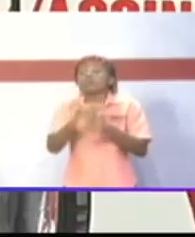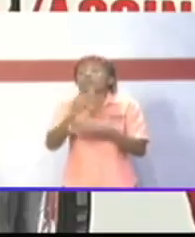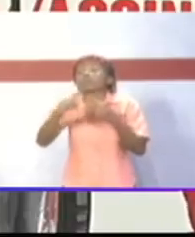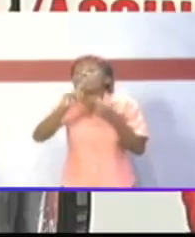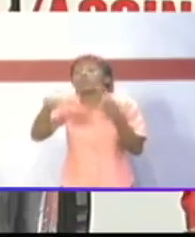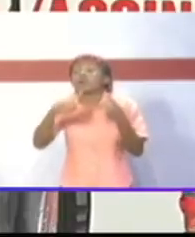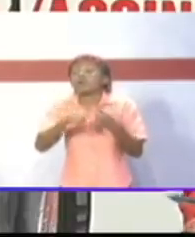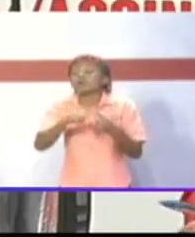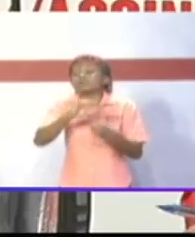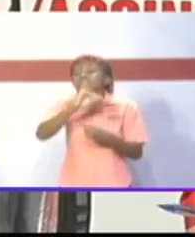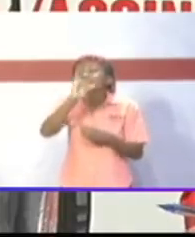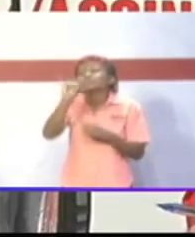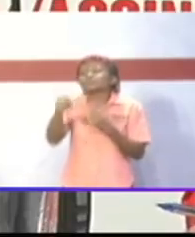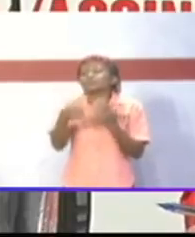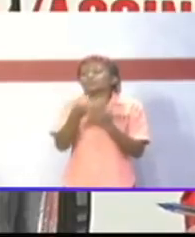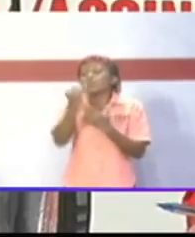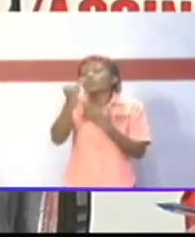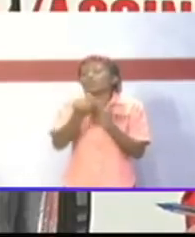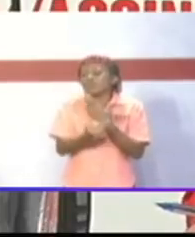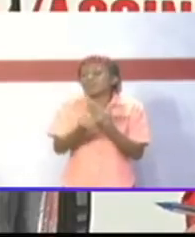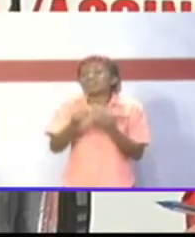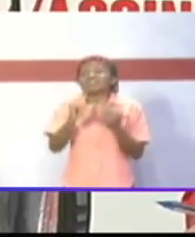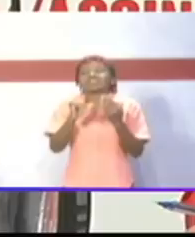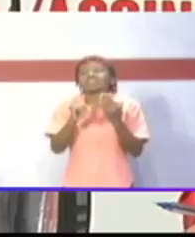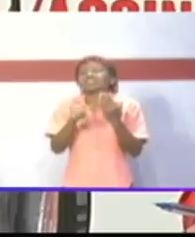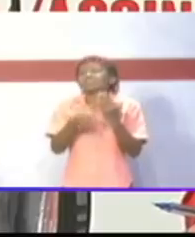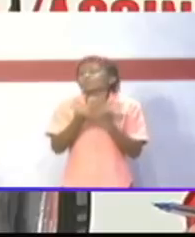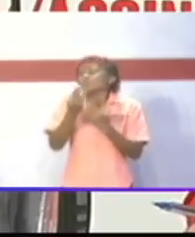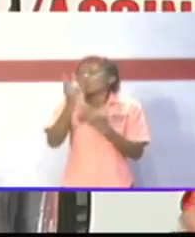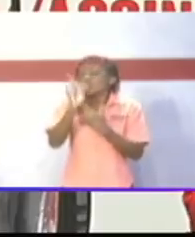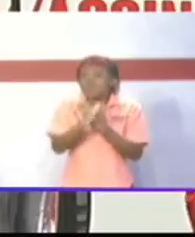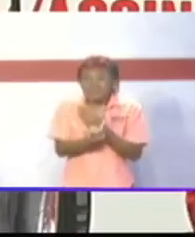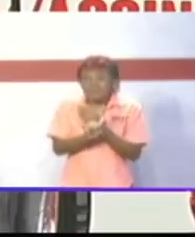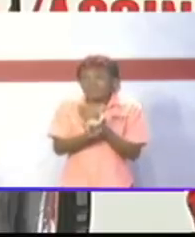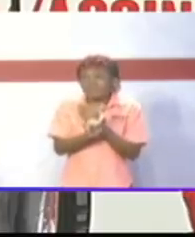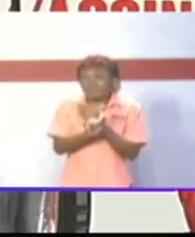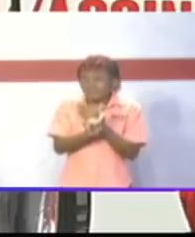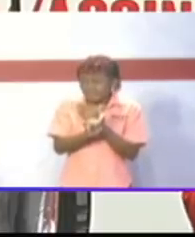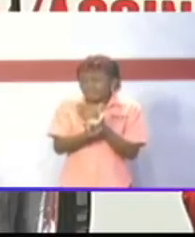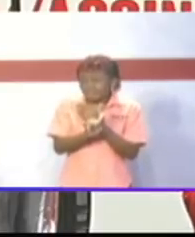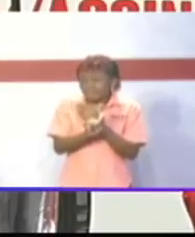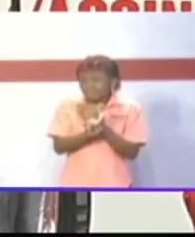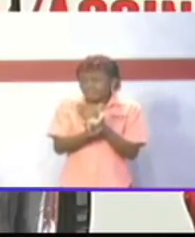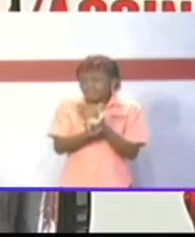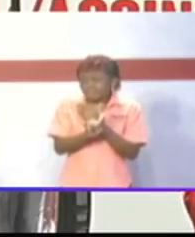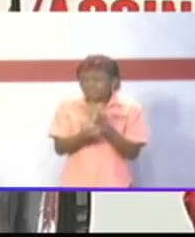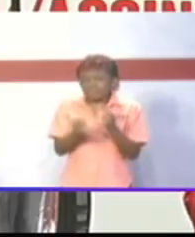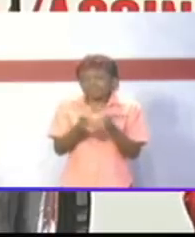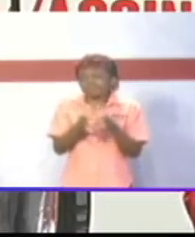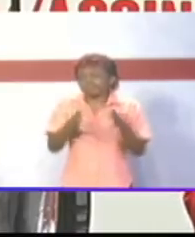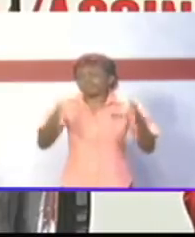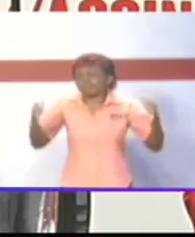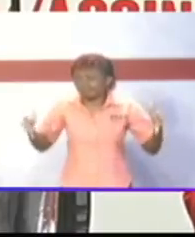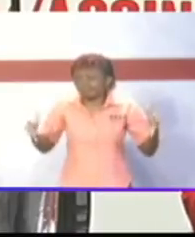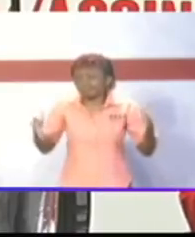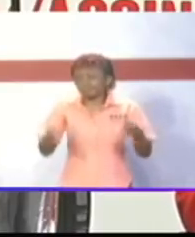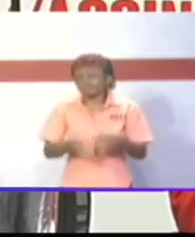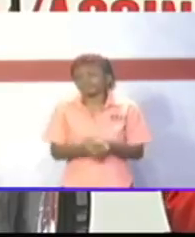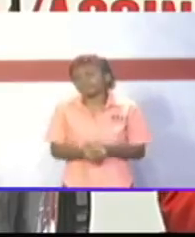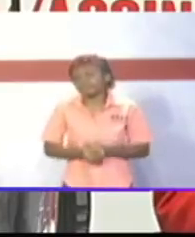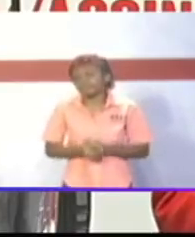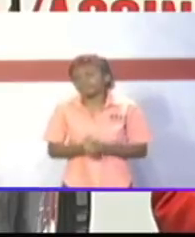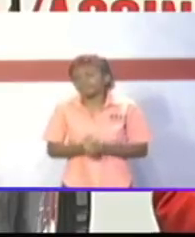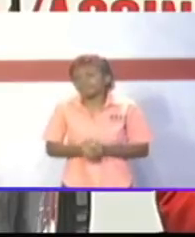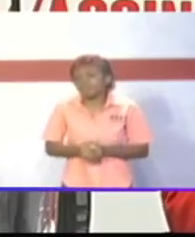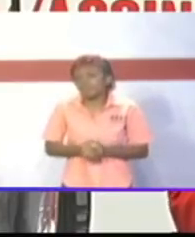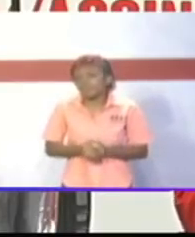down, as Dr. Heinz's figures will tell you. And now we are back up in our third wave at this point in